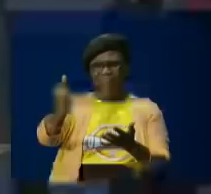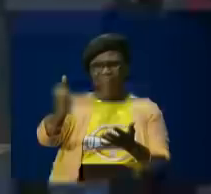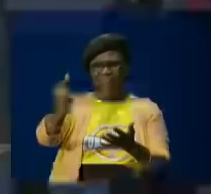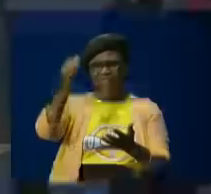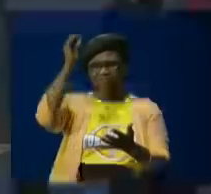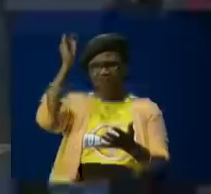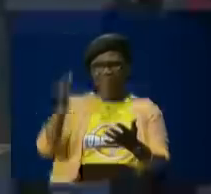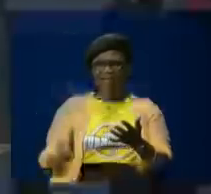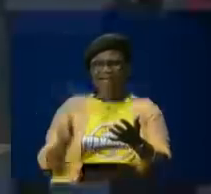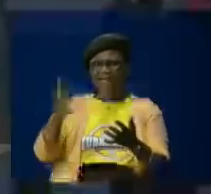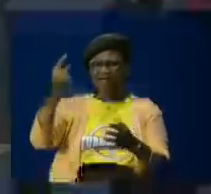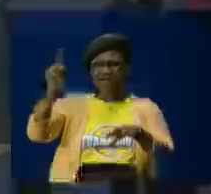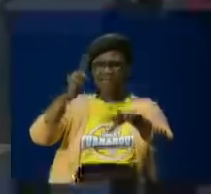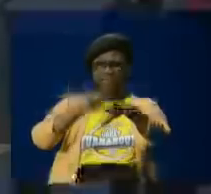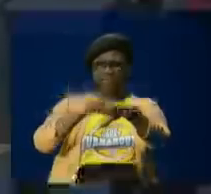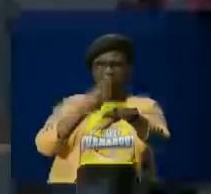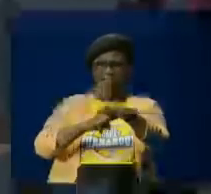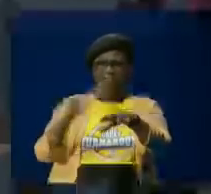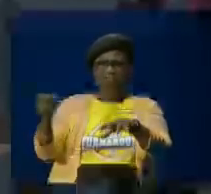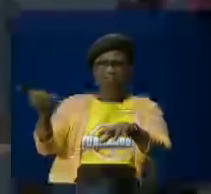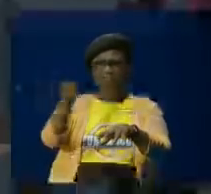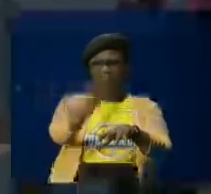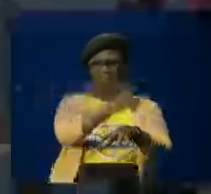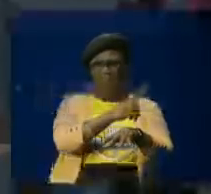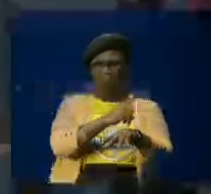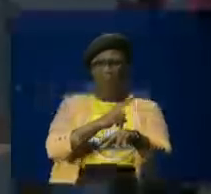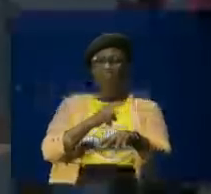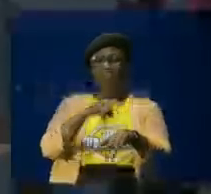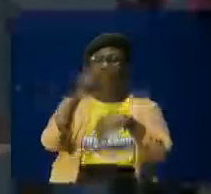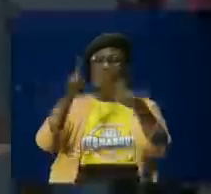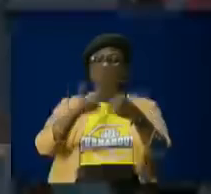By the time you resume on Monday,